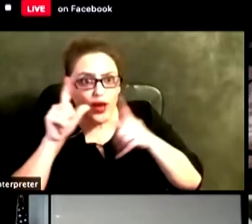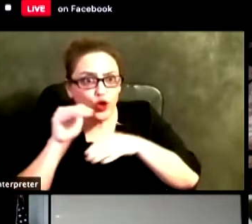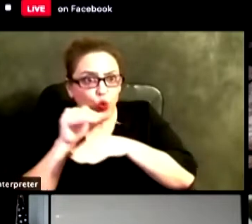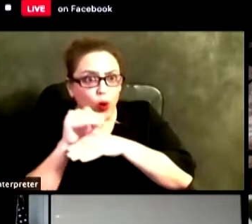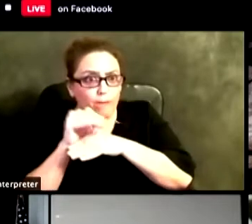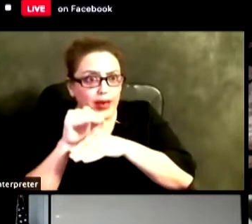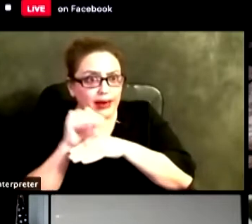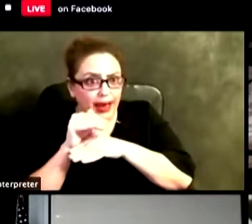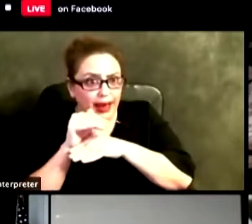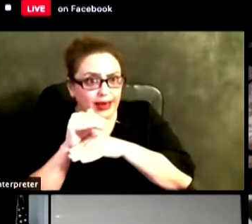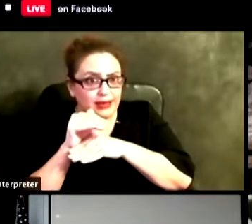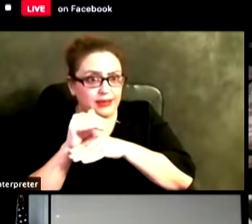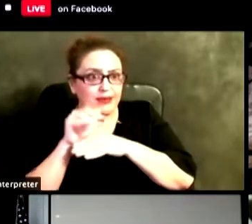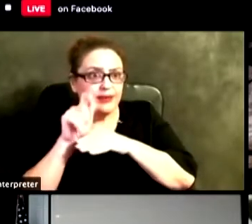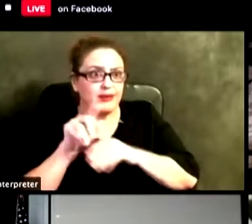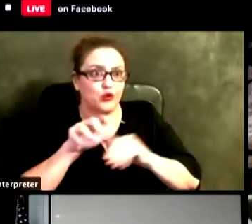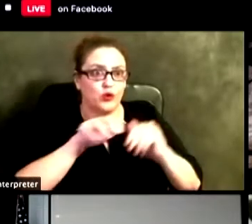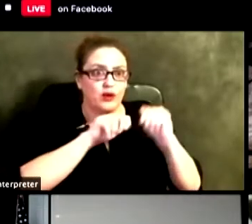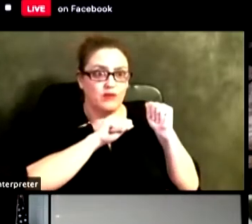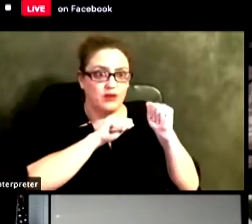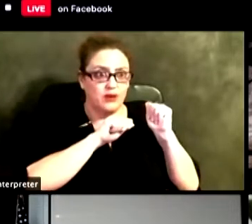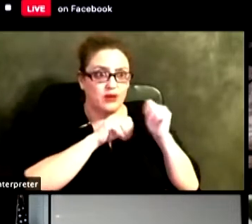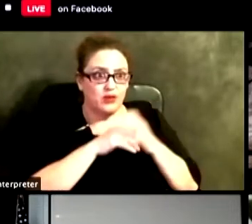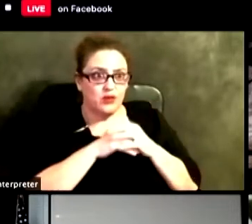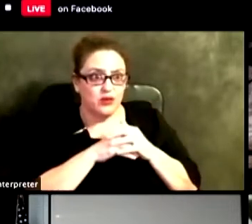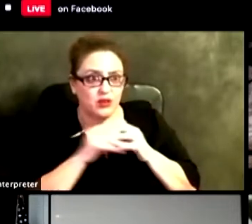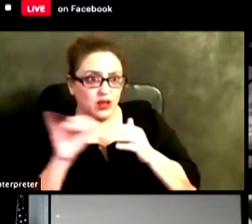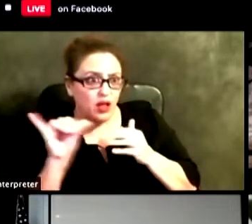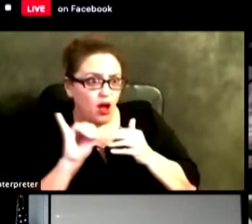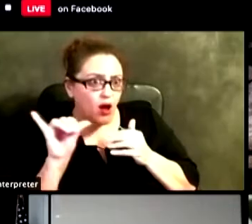Like, you know, and that's another thing. Also,